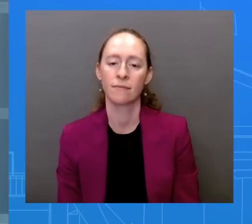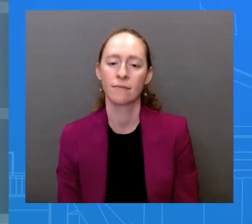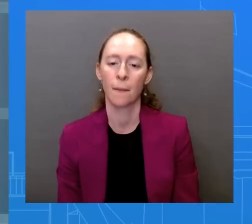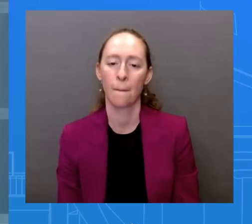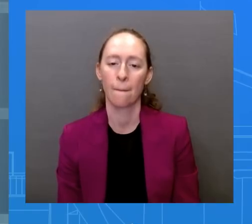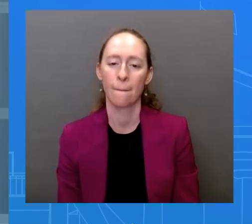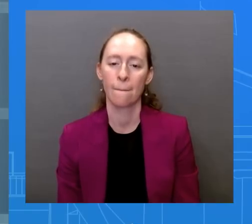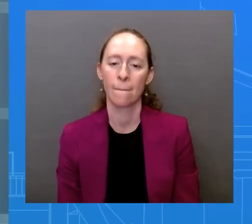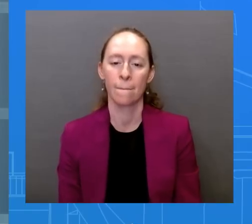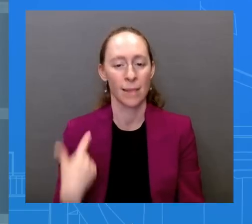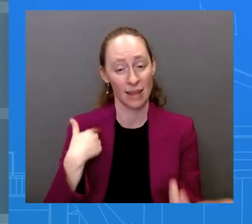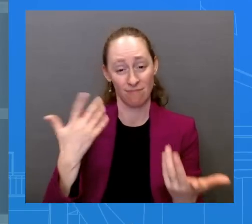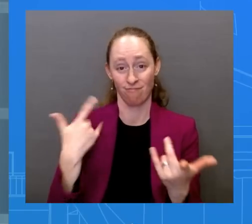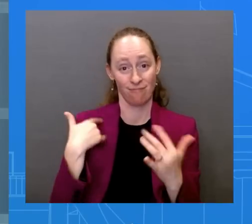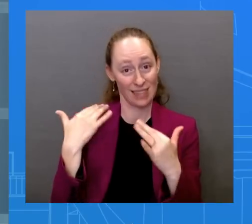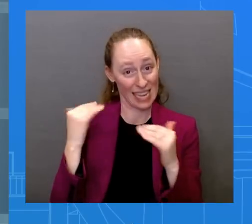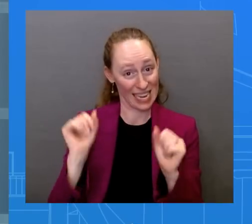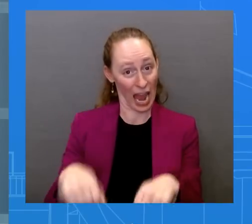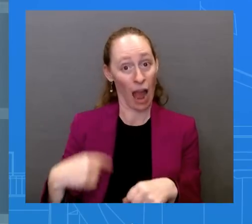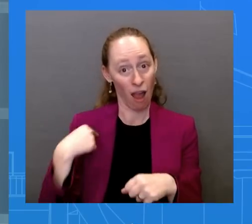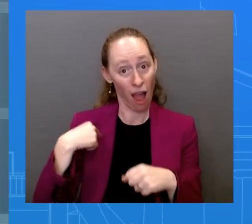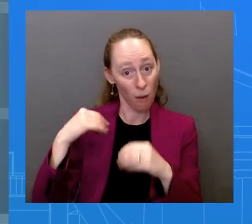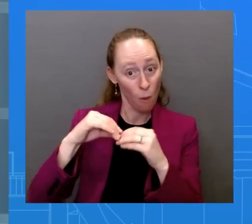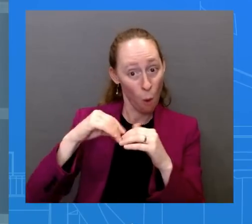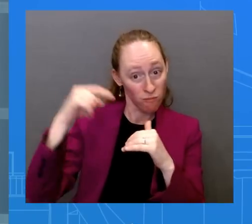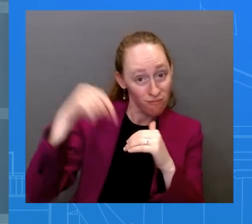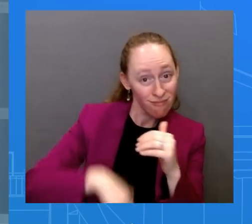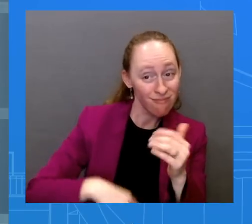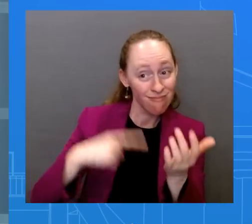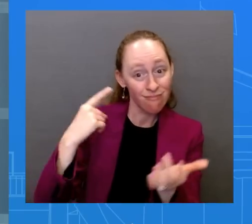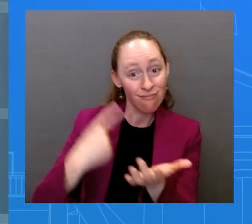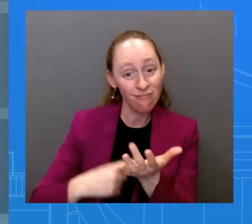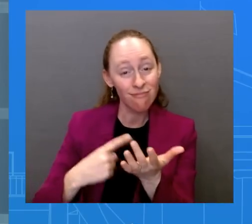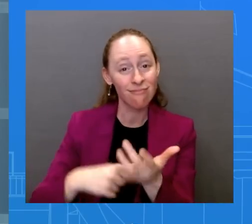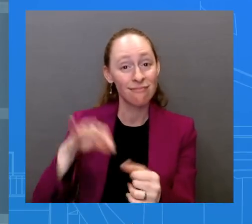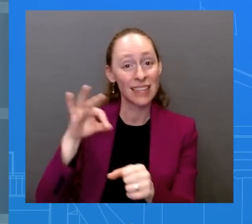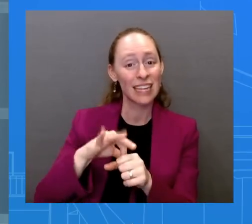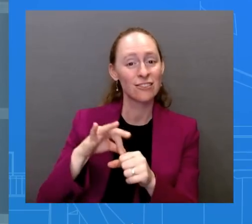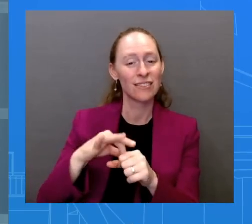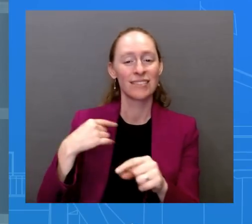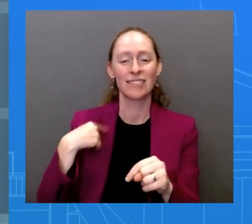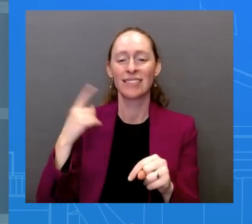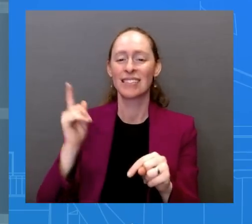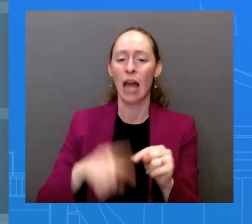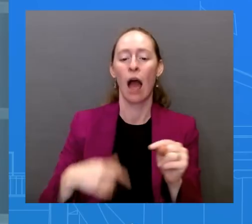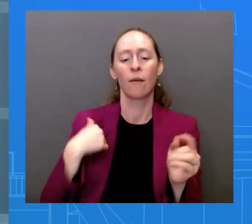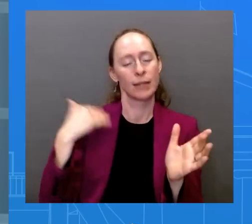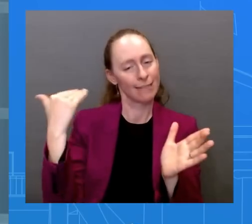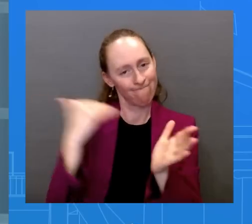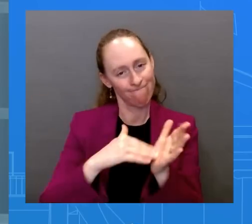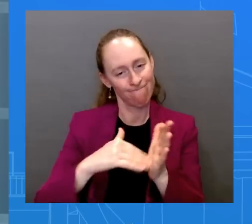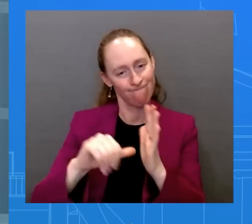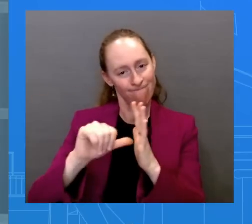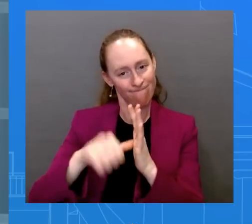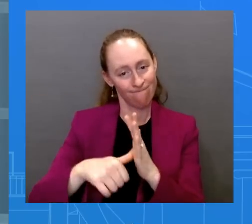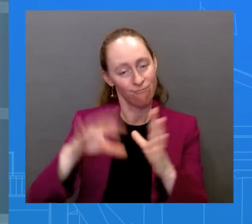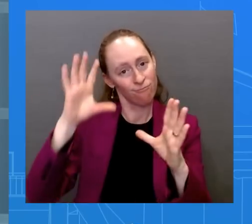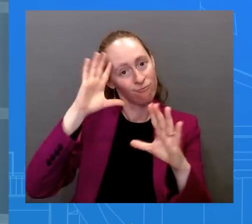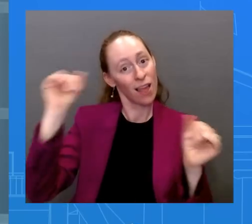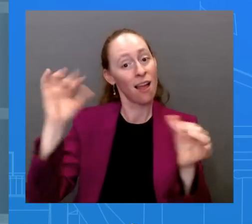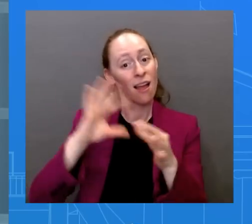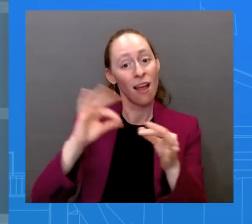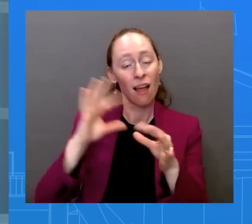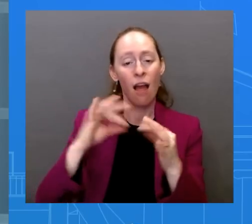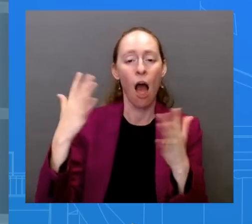of elections. I will reiterate what we have said many times from here, what the President has said many times, even recently as